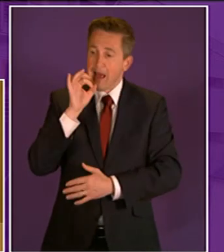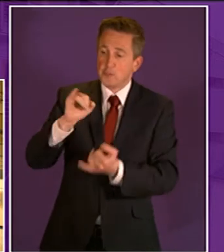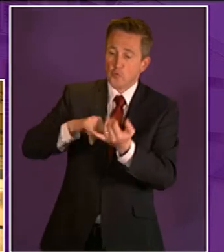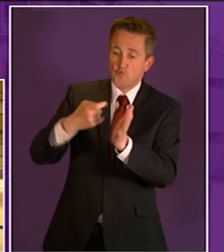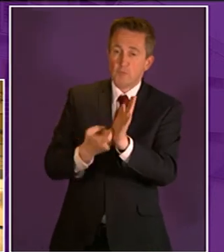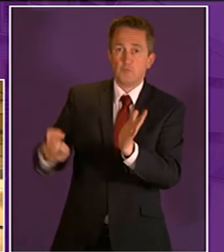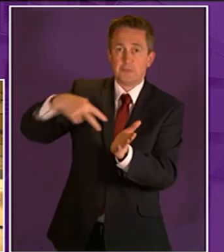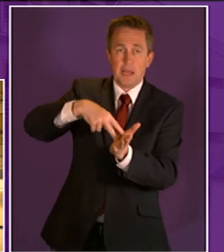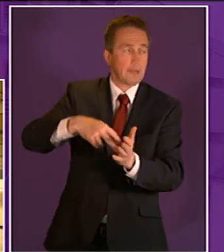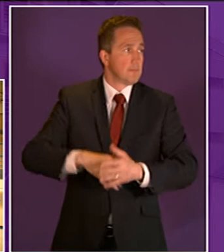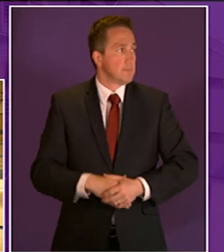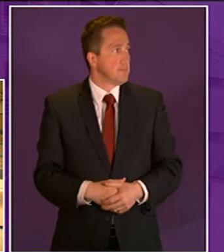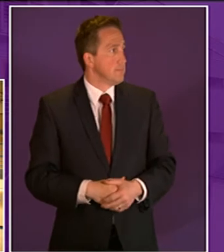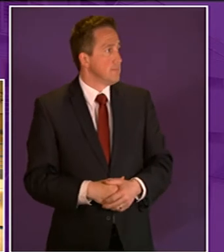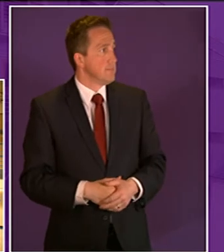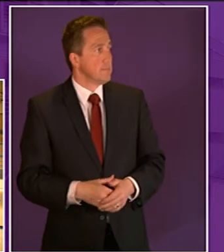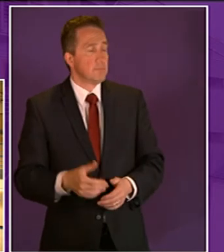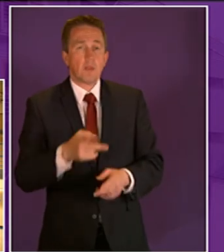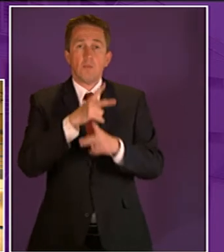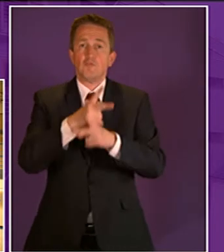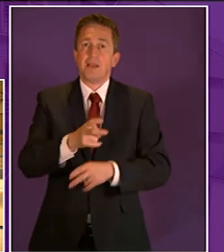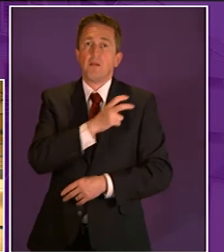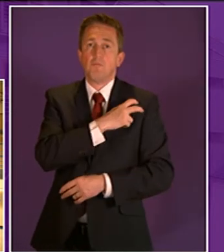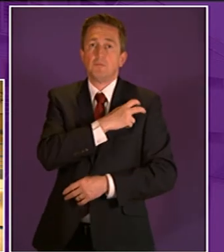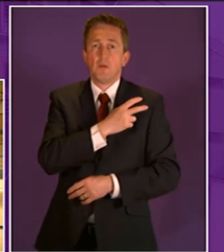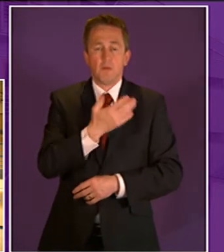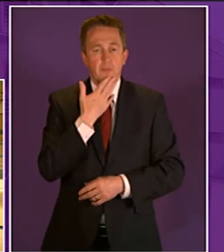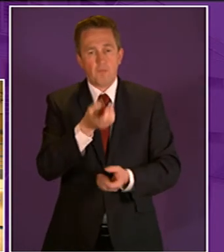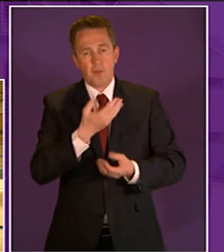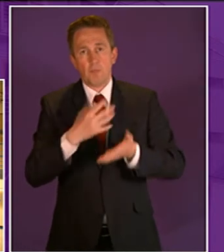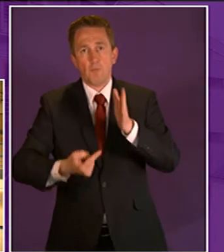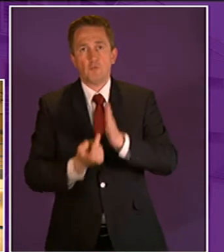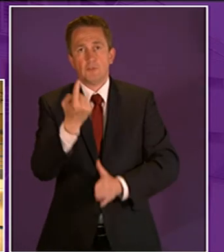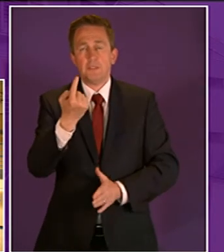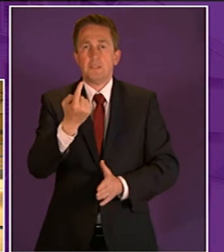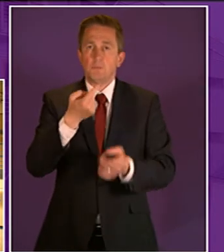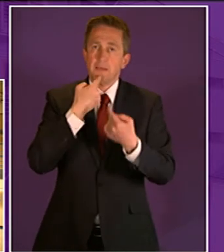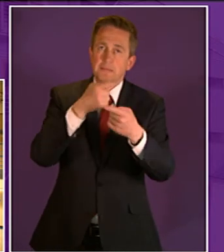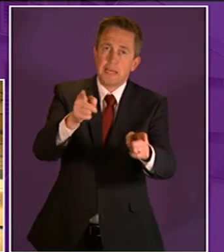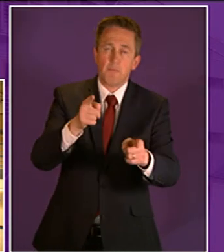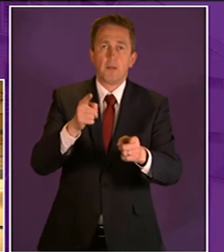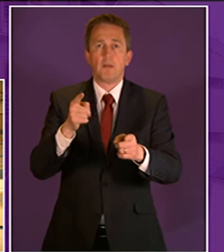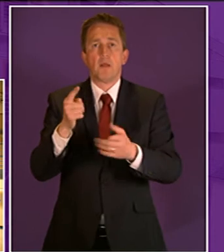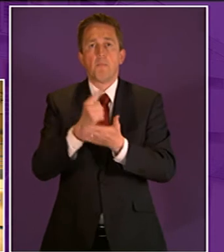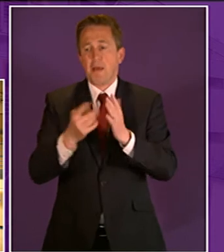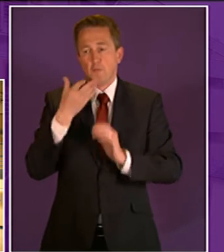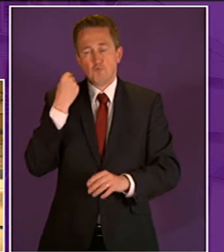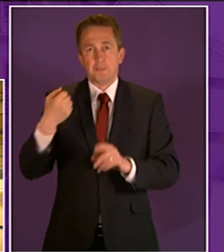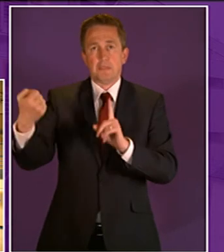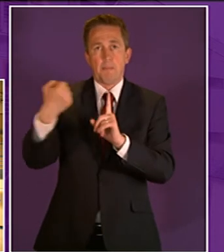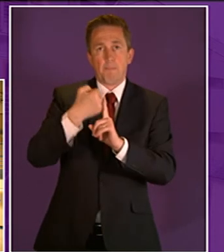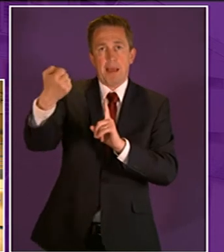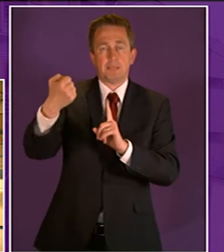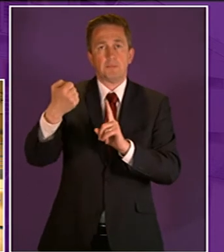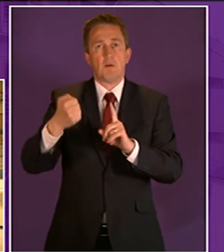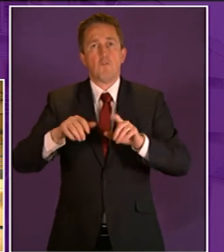Robison. Thank you, Presiding Officer, for the opportunity to make a statement on the impact and response of the NHS